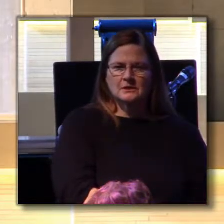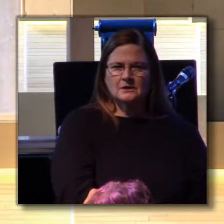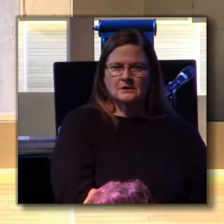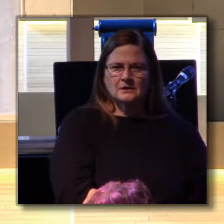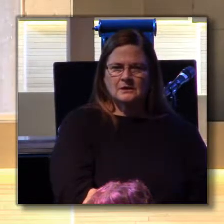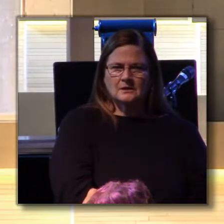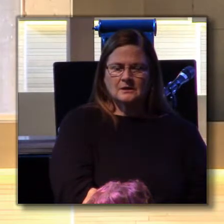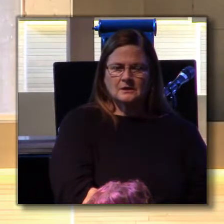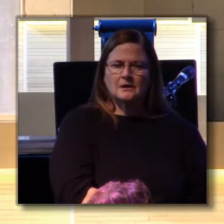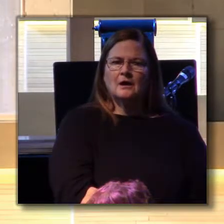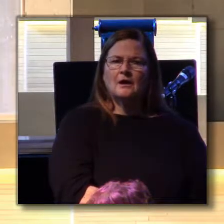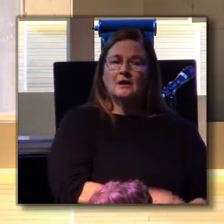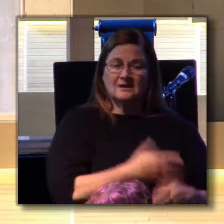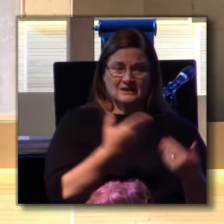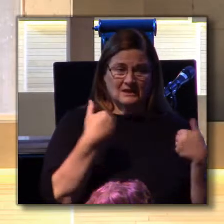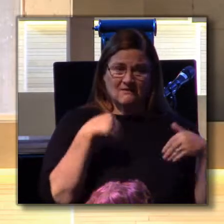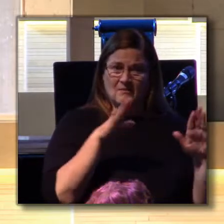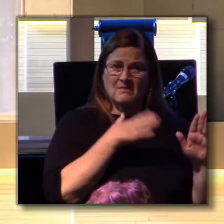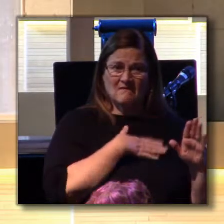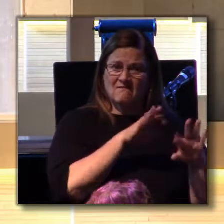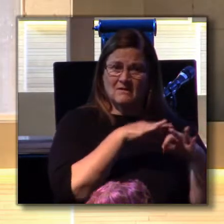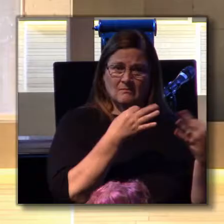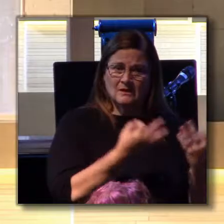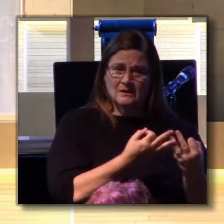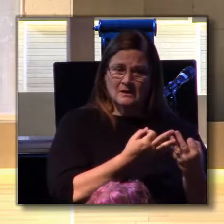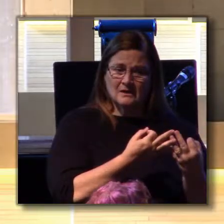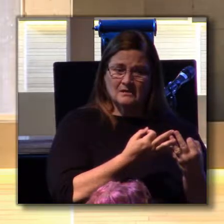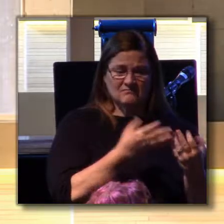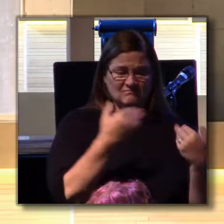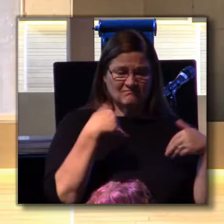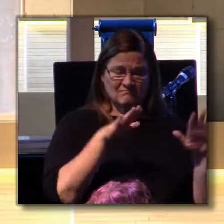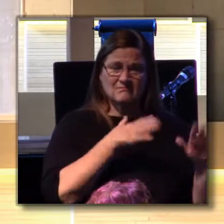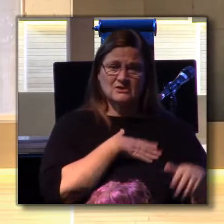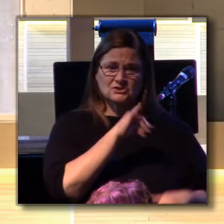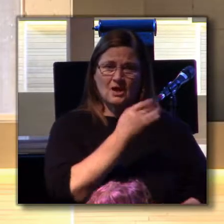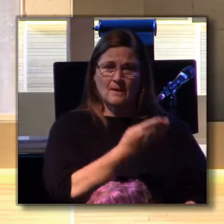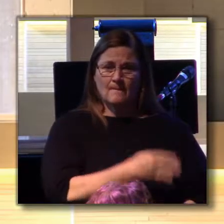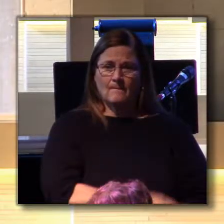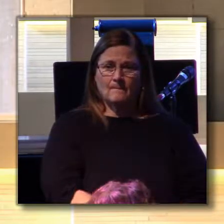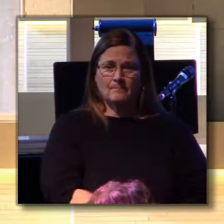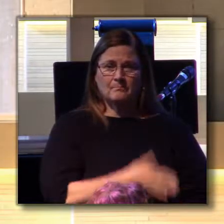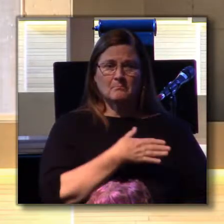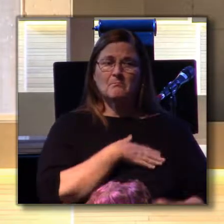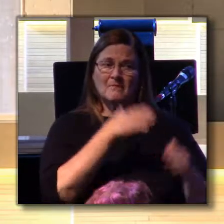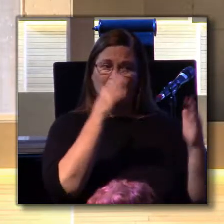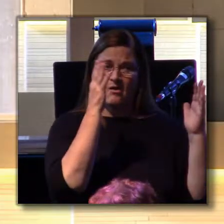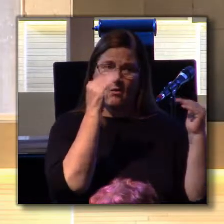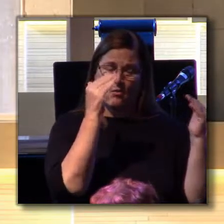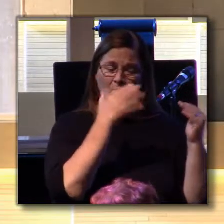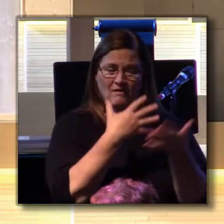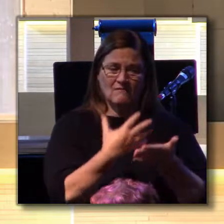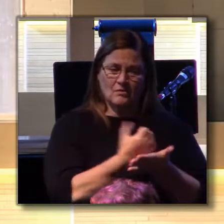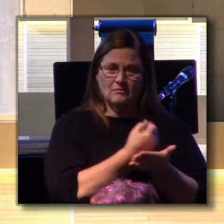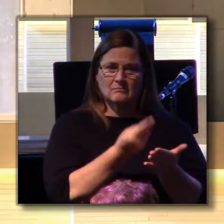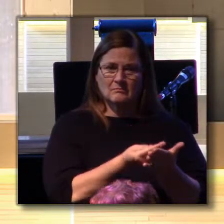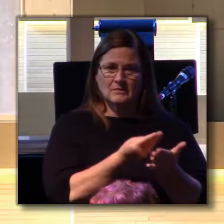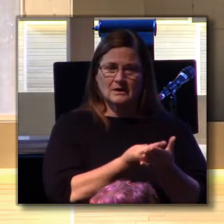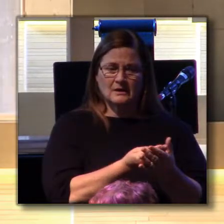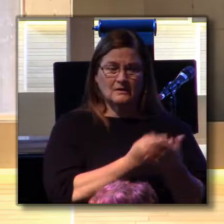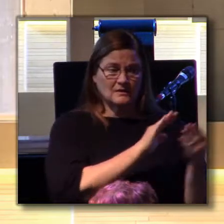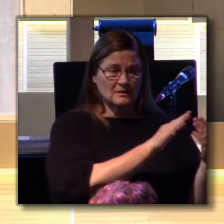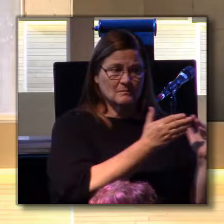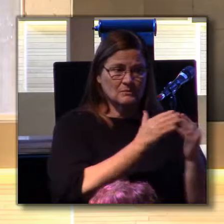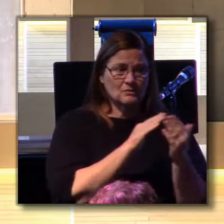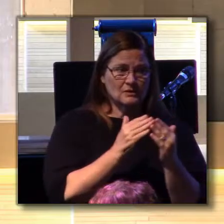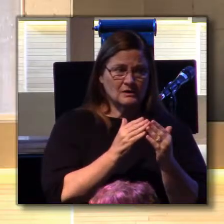but my family and my job, my hope of income, the community